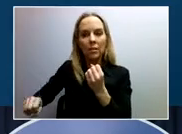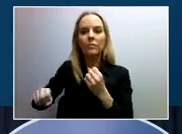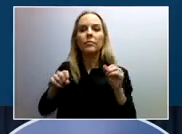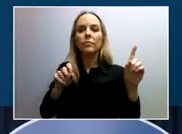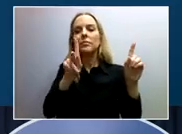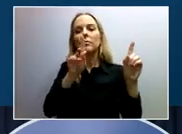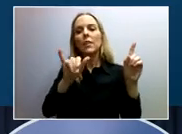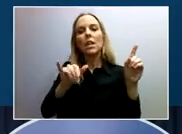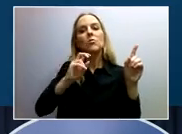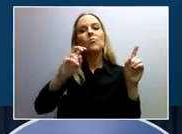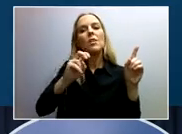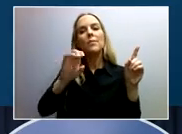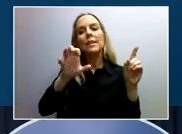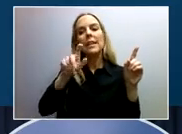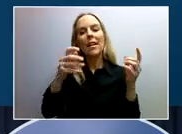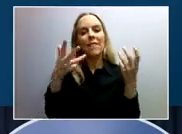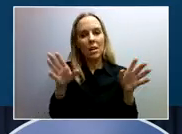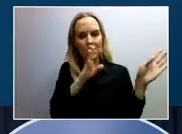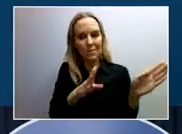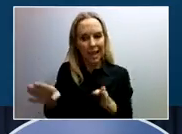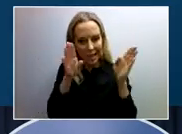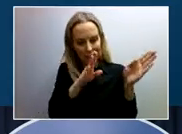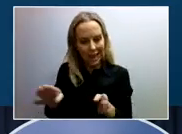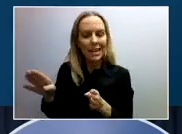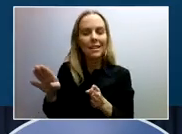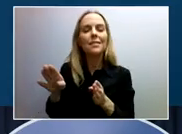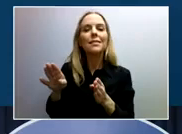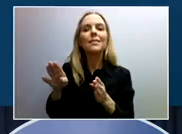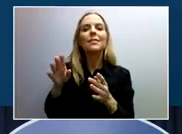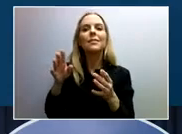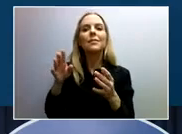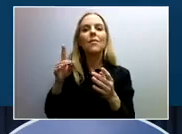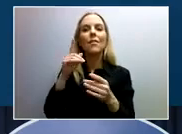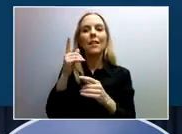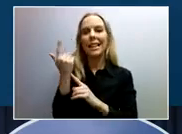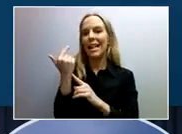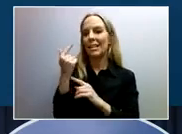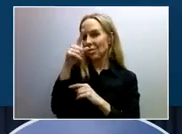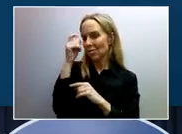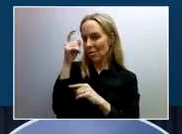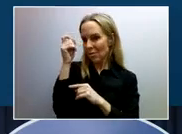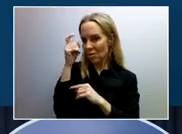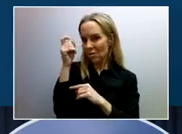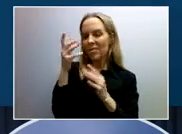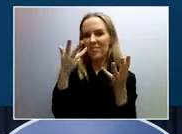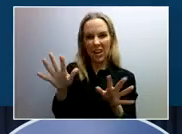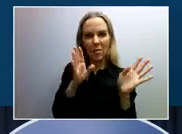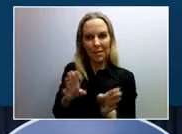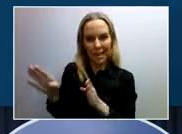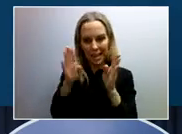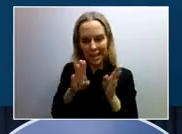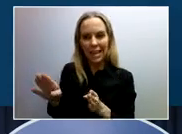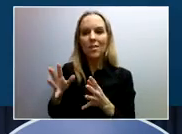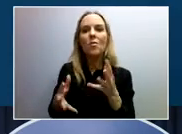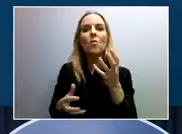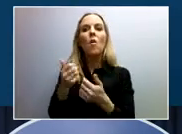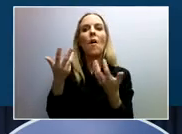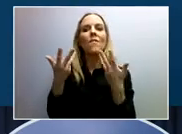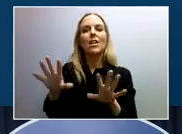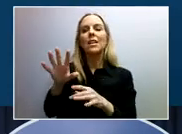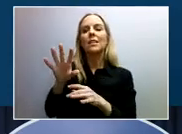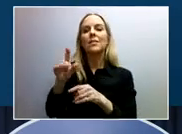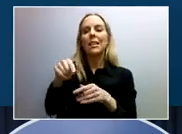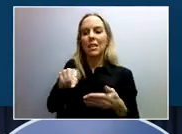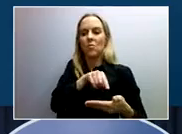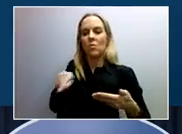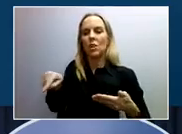planning and preparing for snow and ice back in the summer, and most of our highway districts have been pre-treating roadways this week, taking